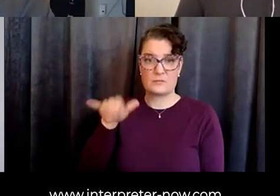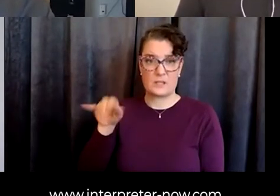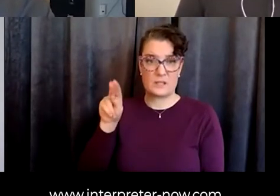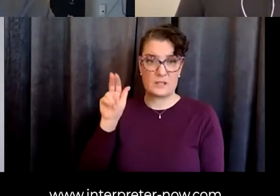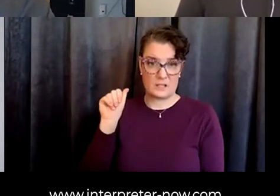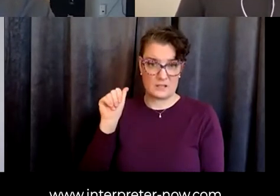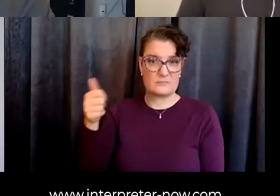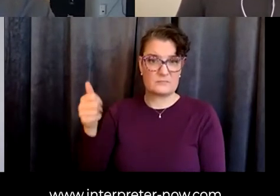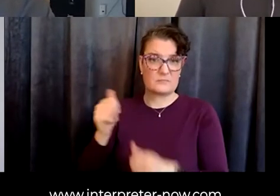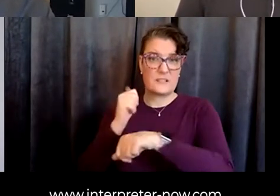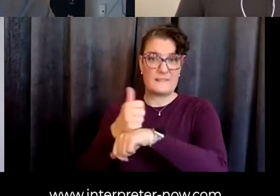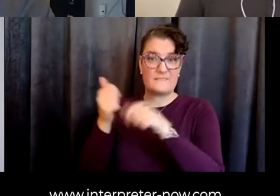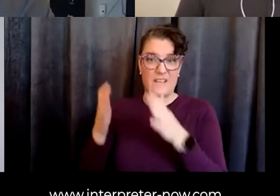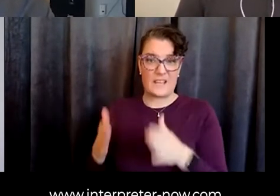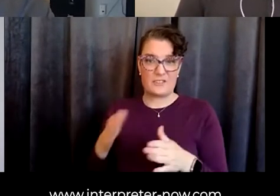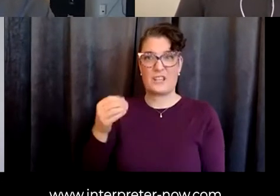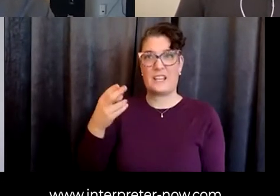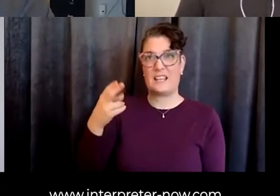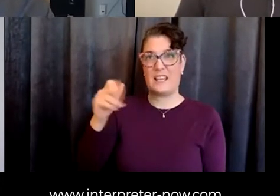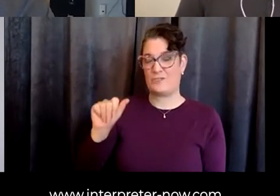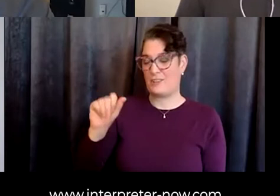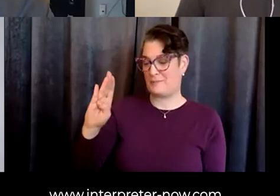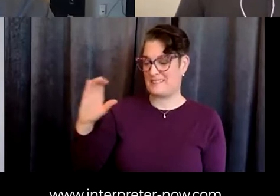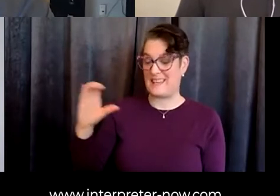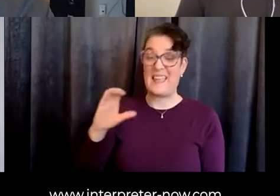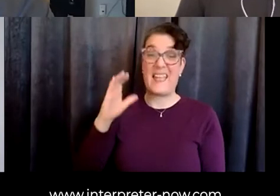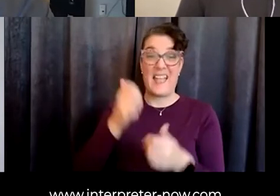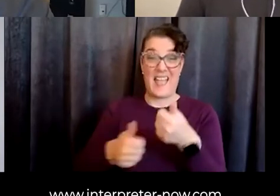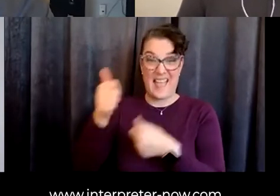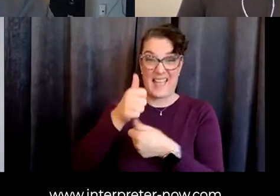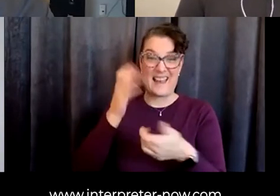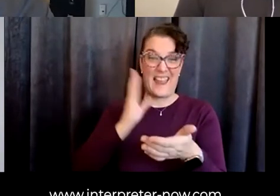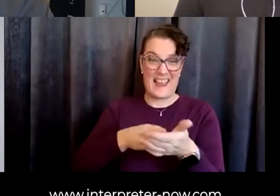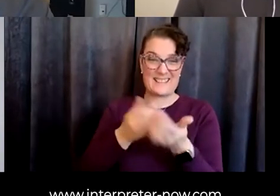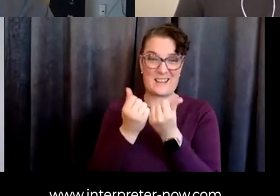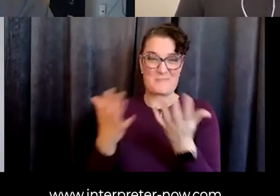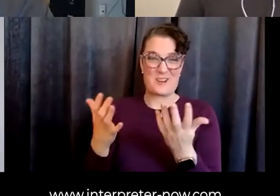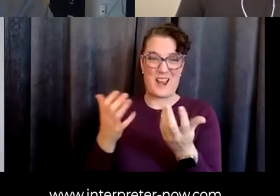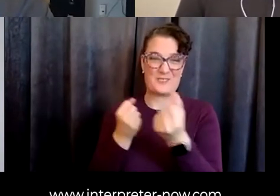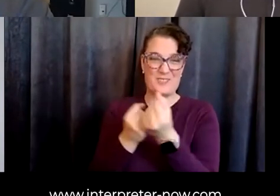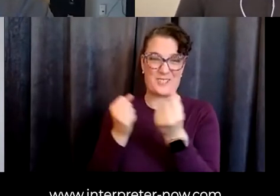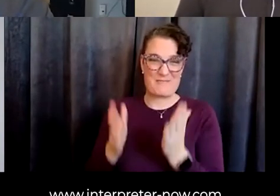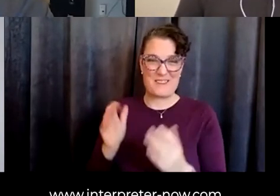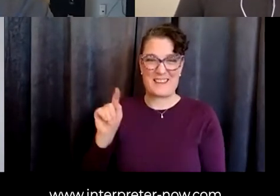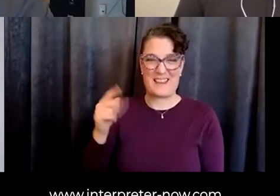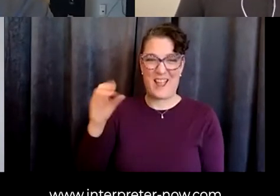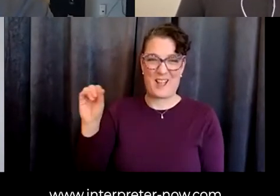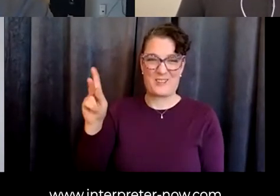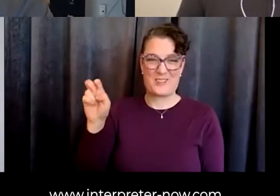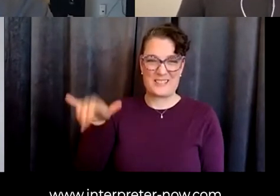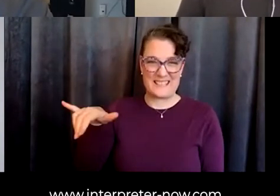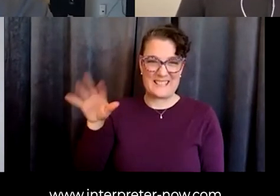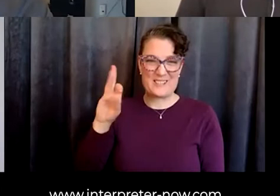and HABC head anti-burnout champion at Hooky Wellness,